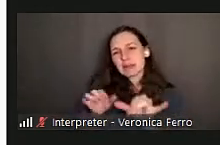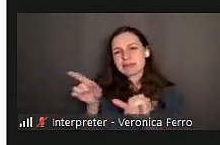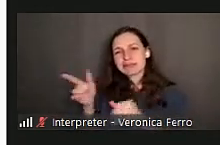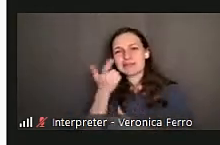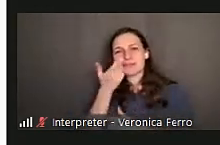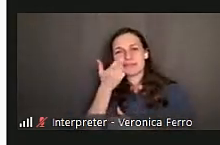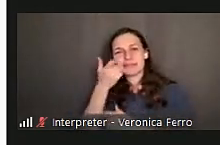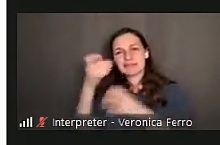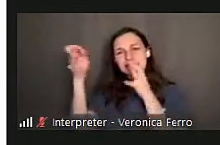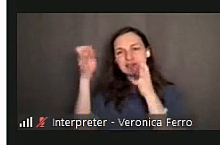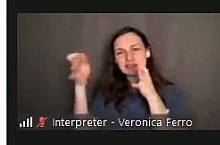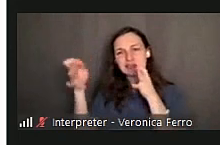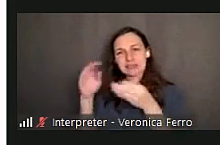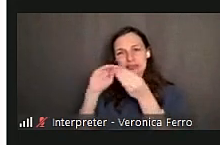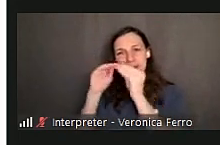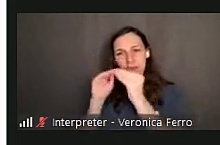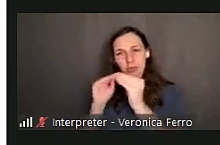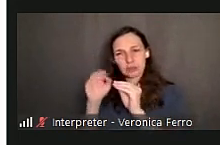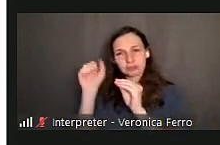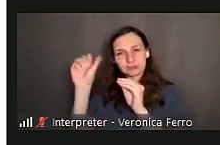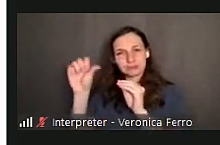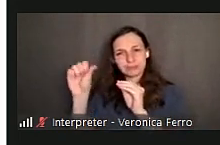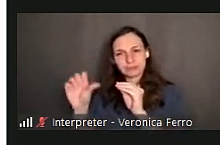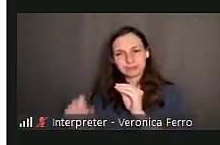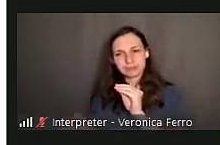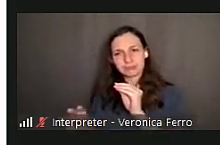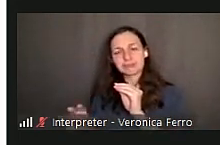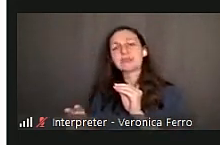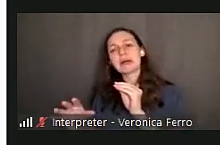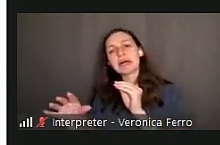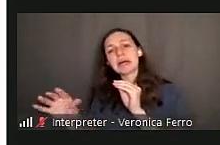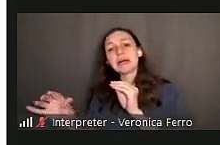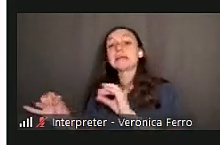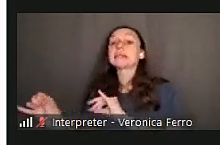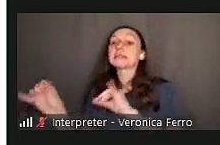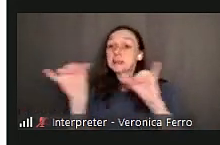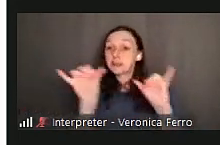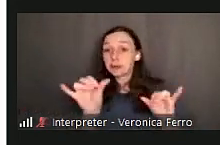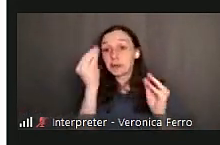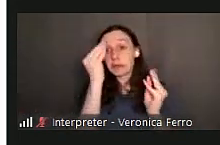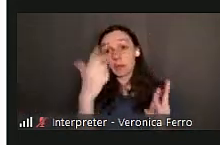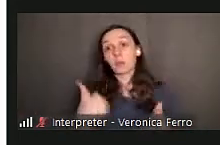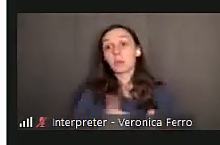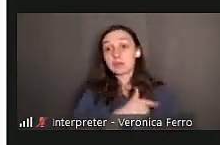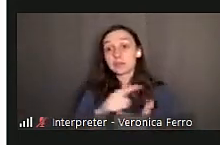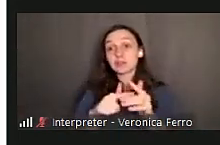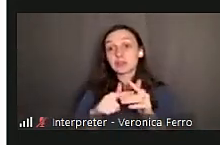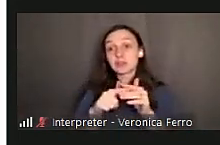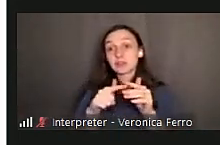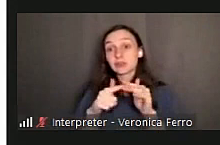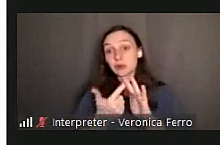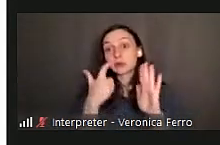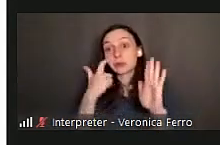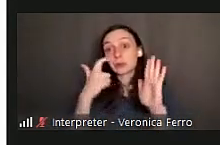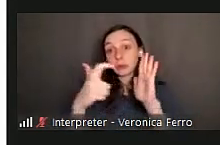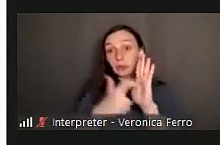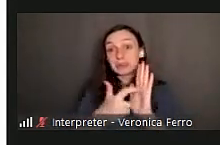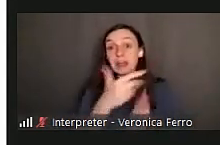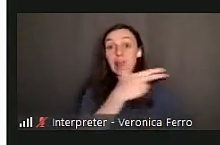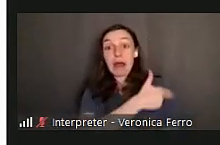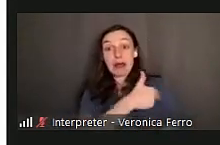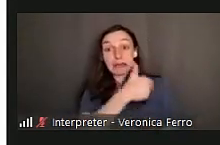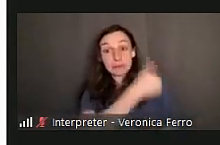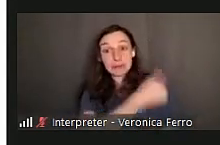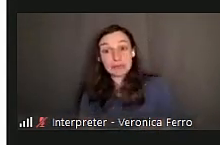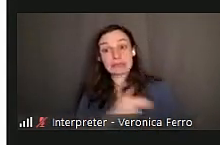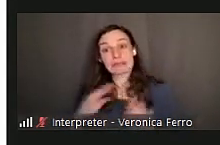about earlier here, is we are starting to see our hospitalizations trend back up in the wrong